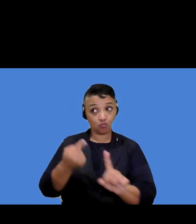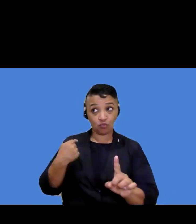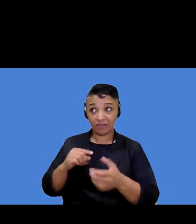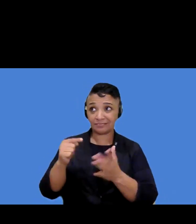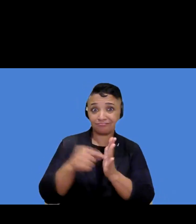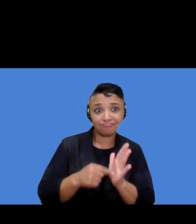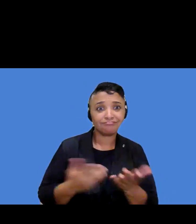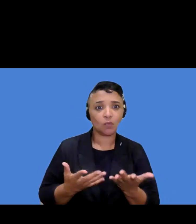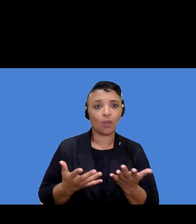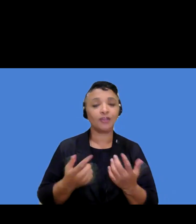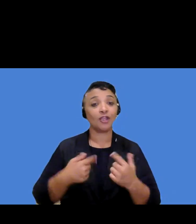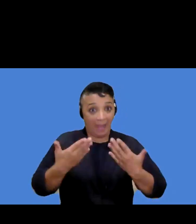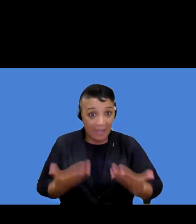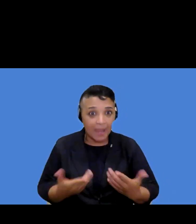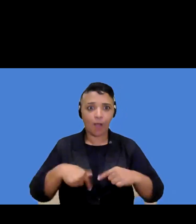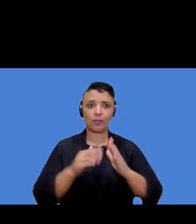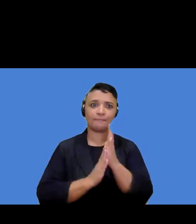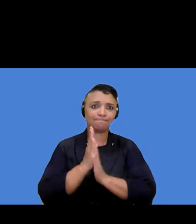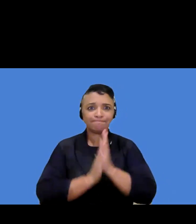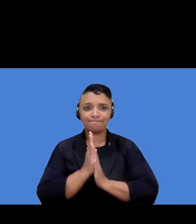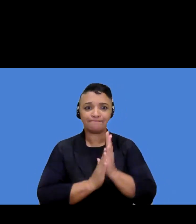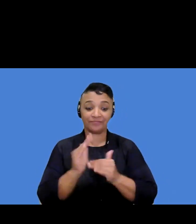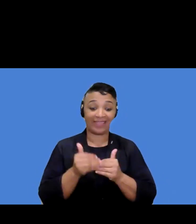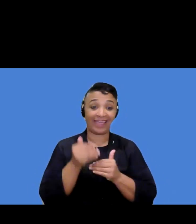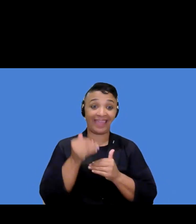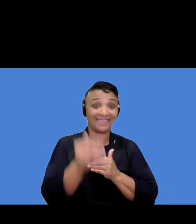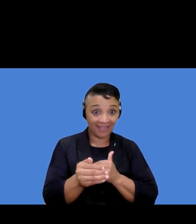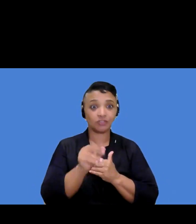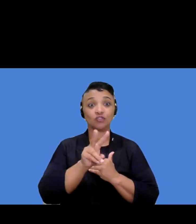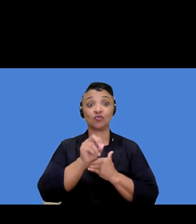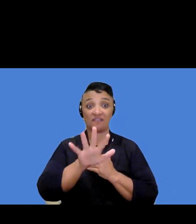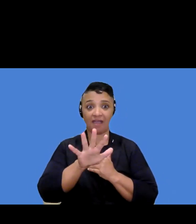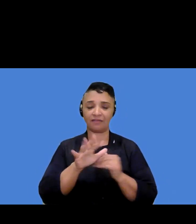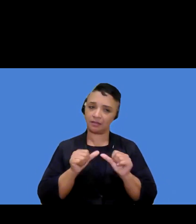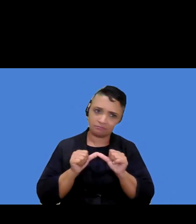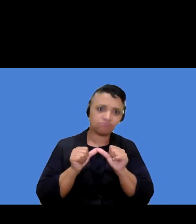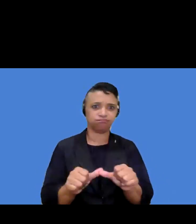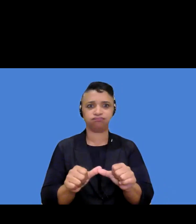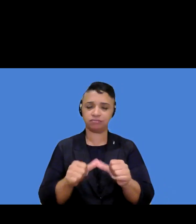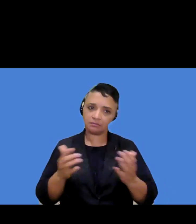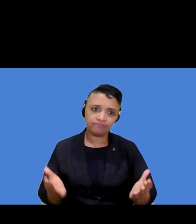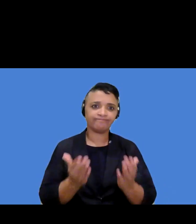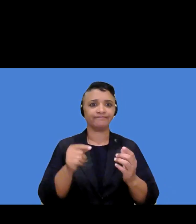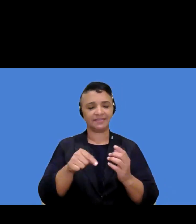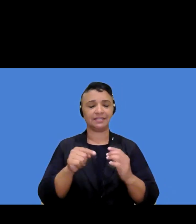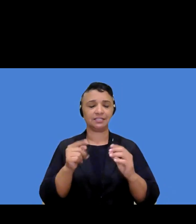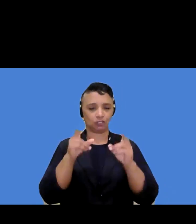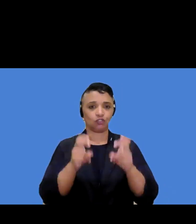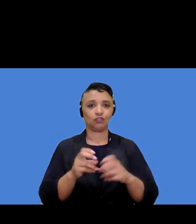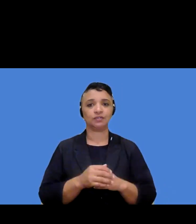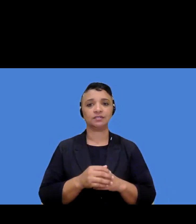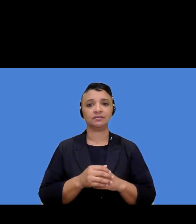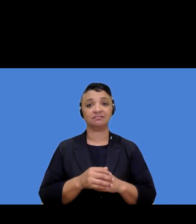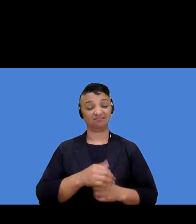looking forward that this should continue in 2025 as well. As myself, I was a